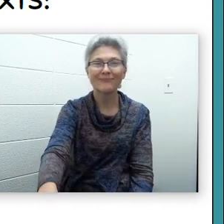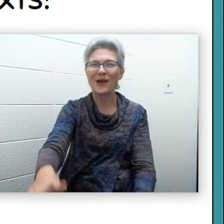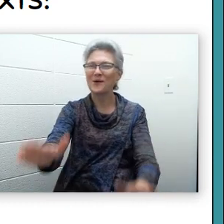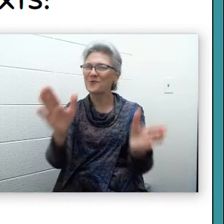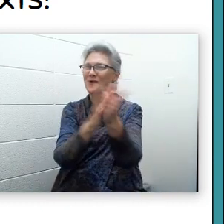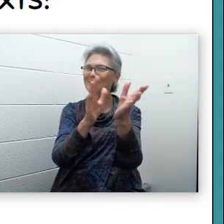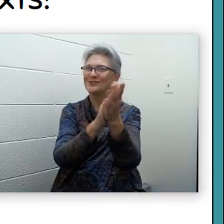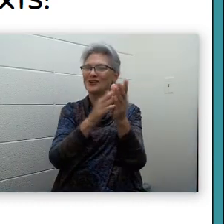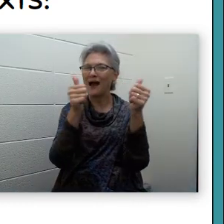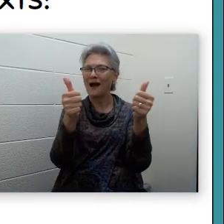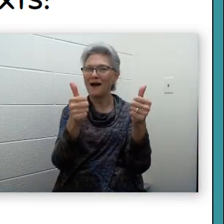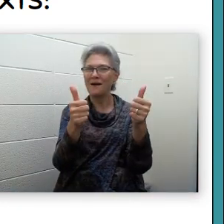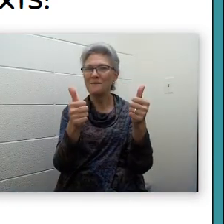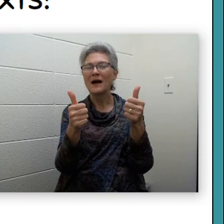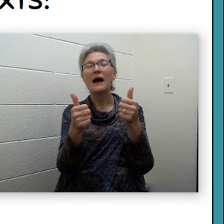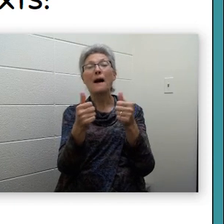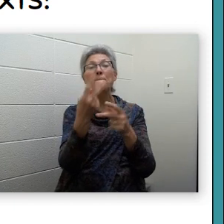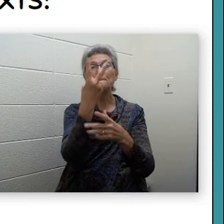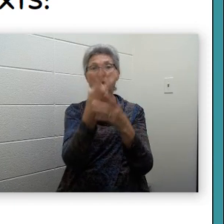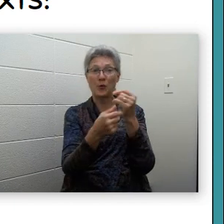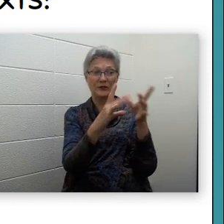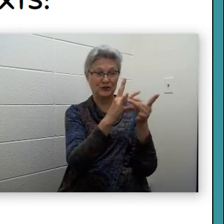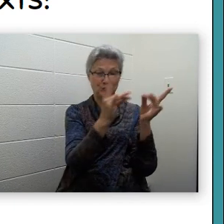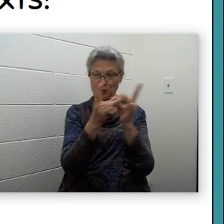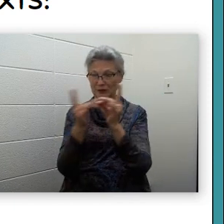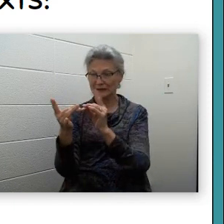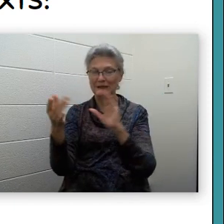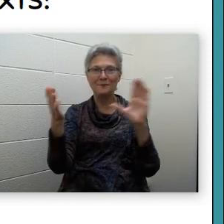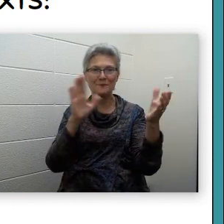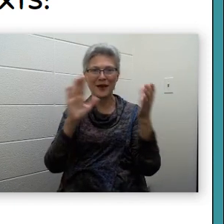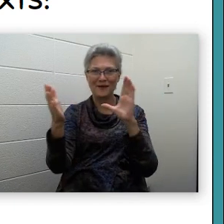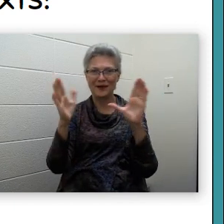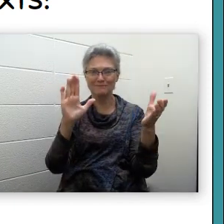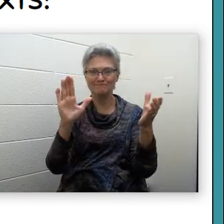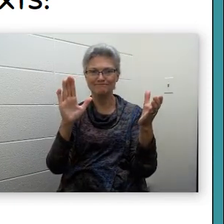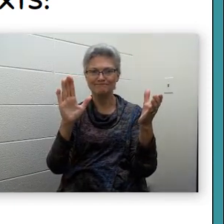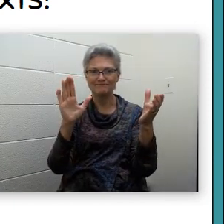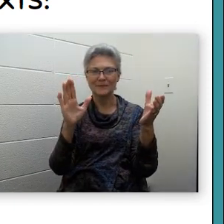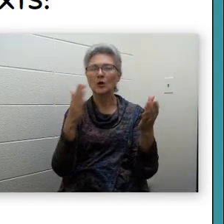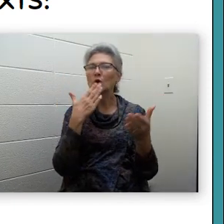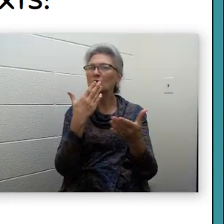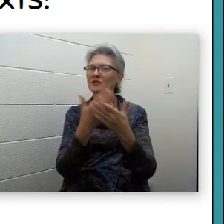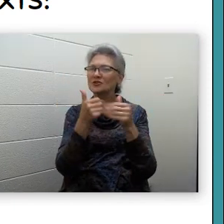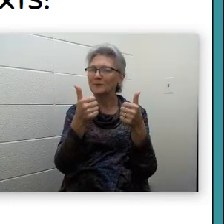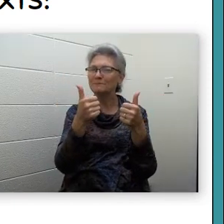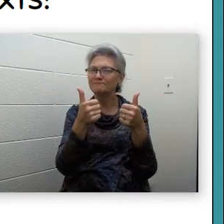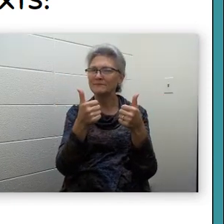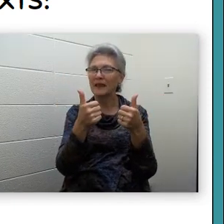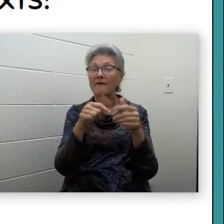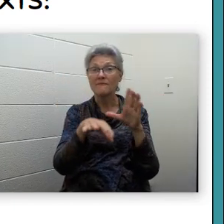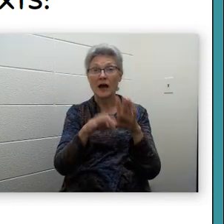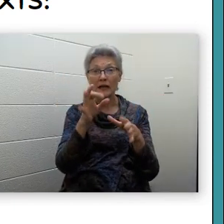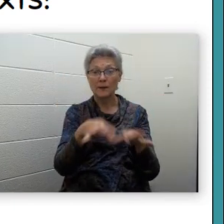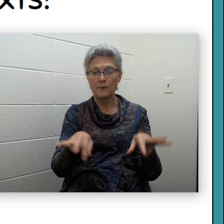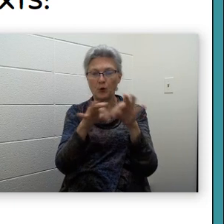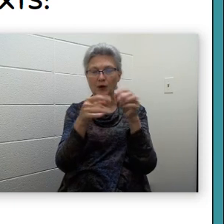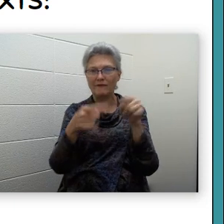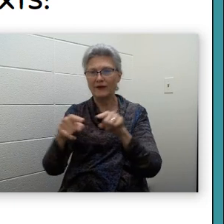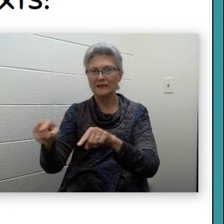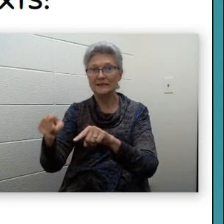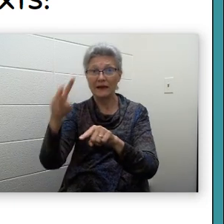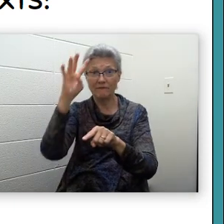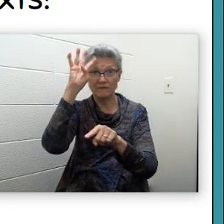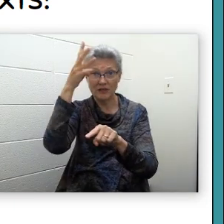Great job wrapping up both these texts by comparing them. You are doing a great job finding key events in